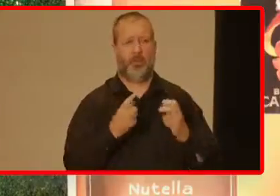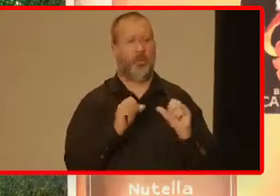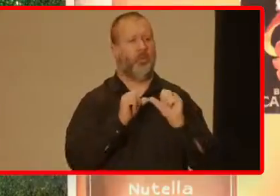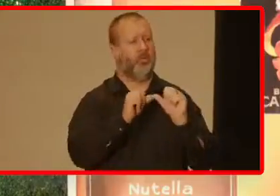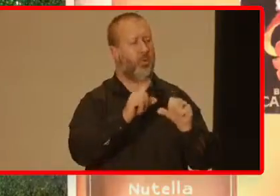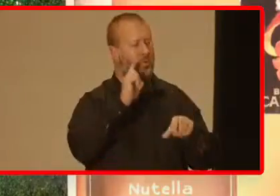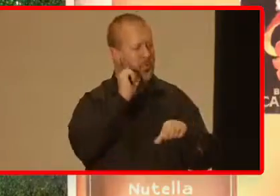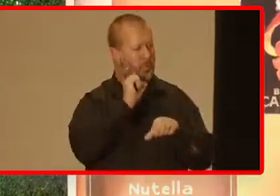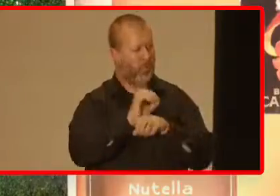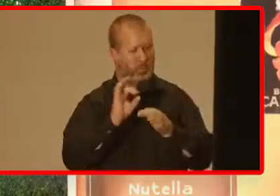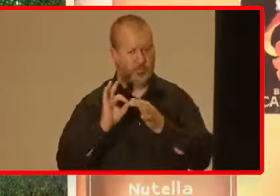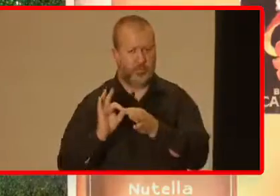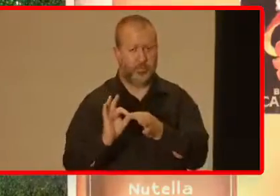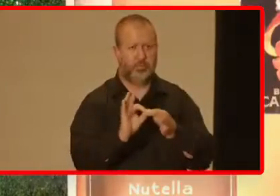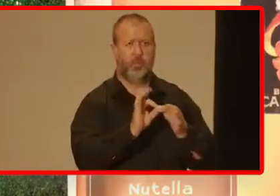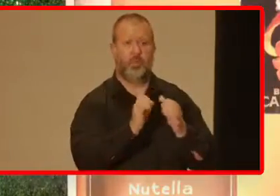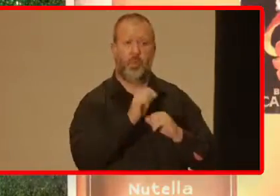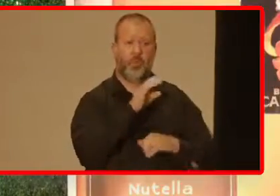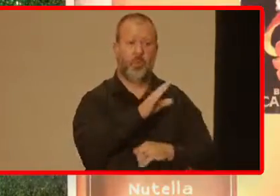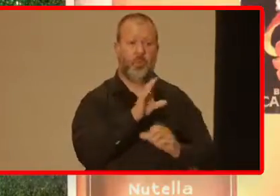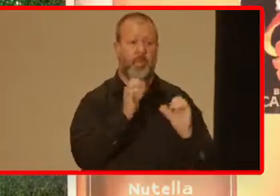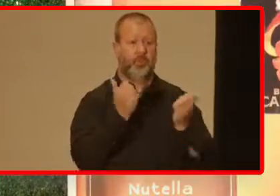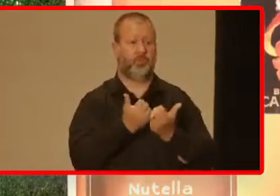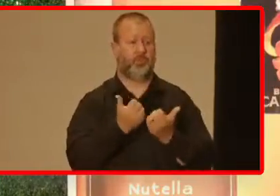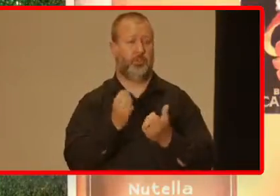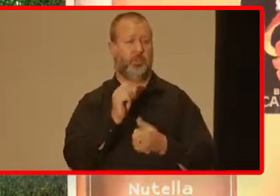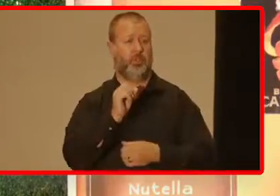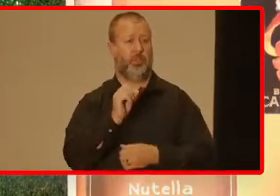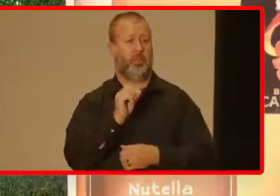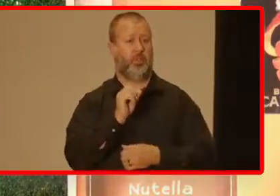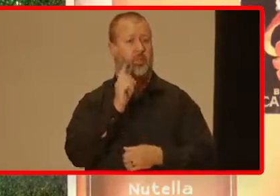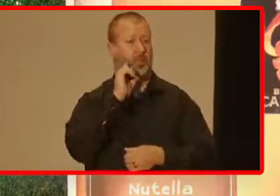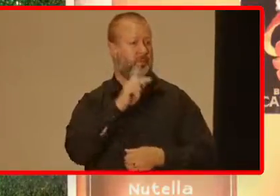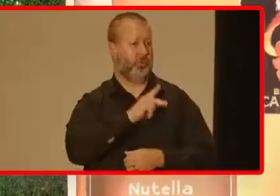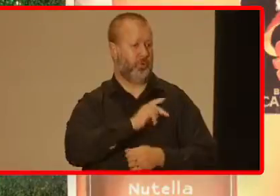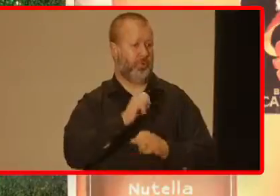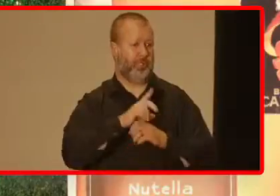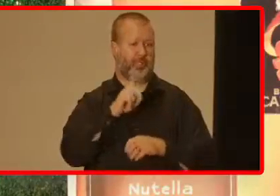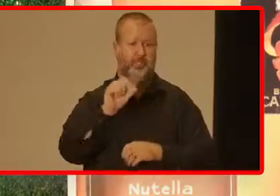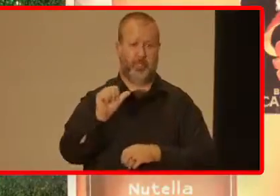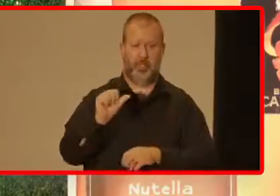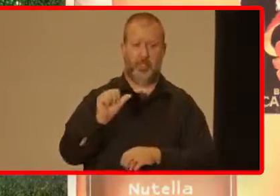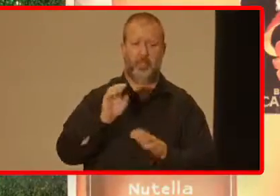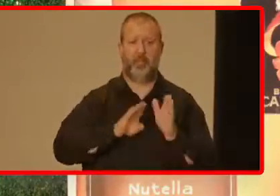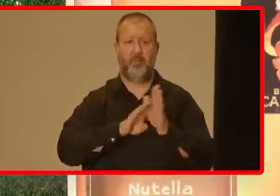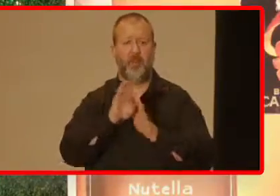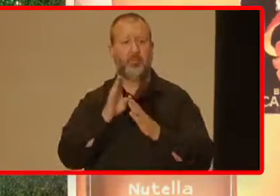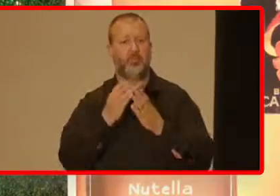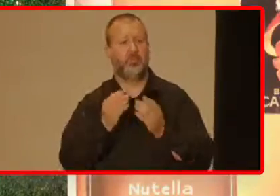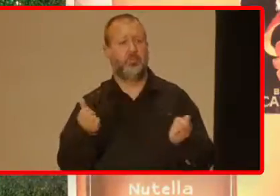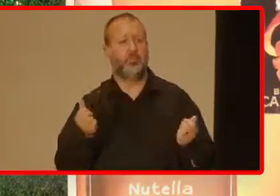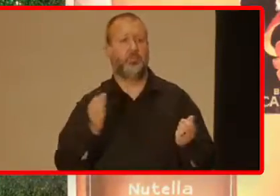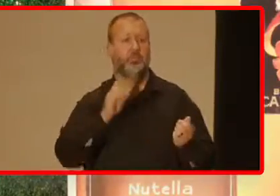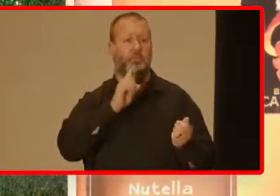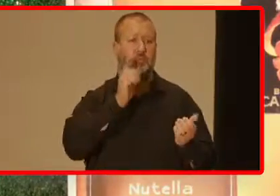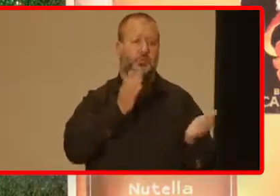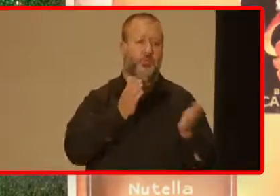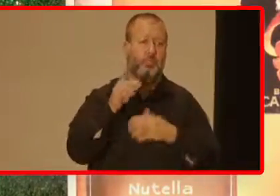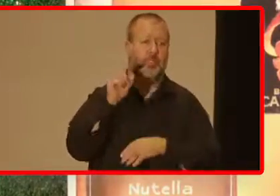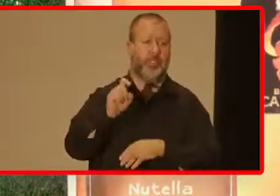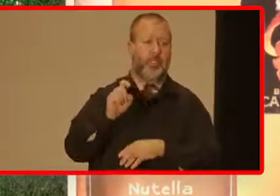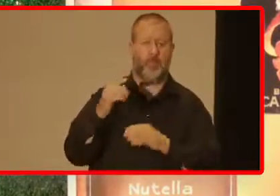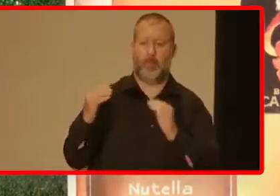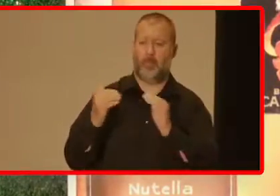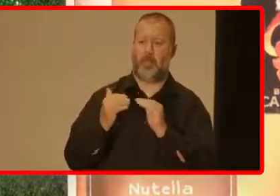work collaboratively with you and the Agency for Persons with Disability to develop solutions to ensure service needs are